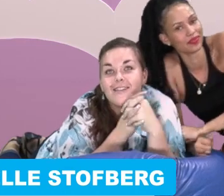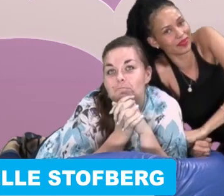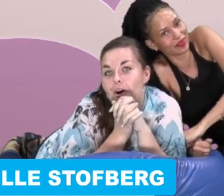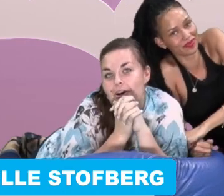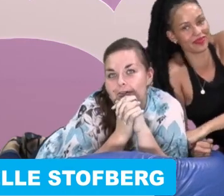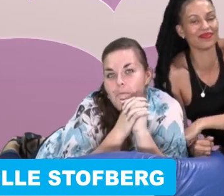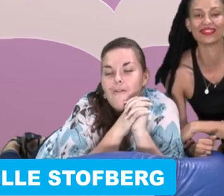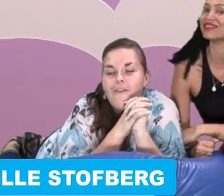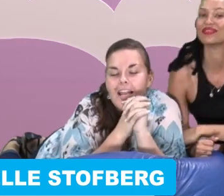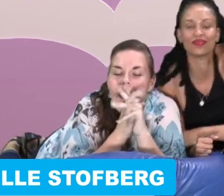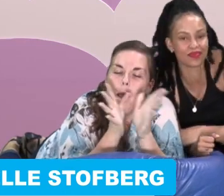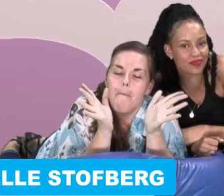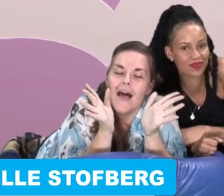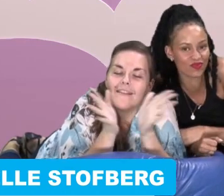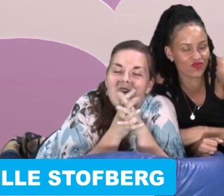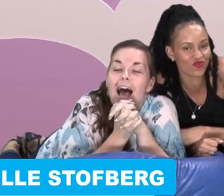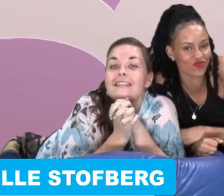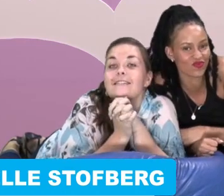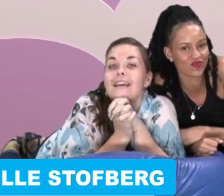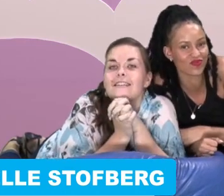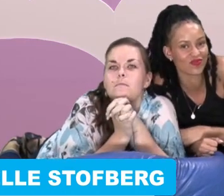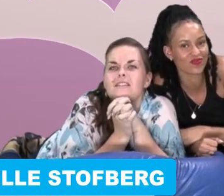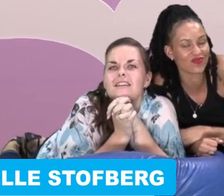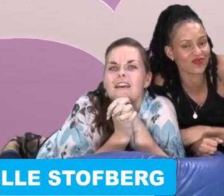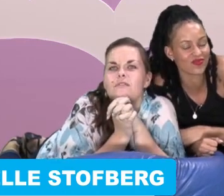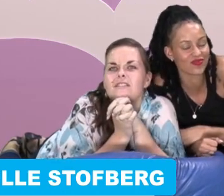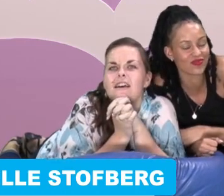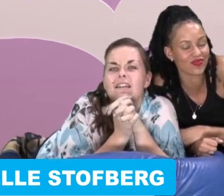us again tomorrow for more fun. But until next time,